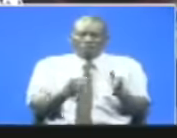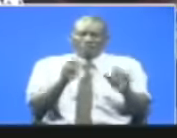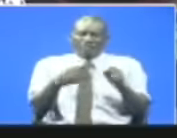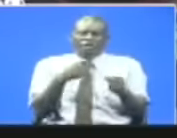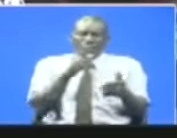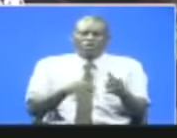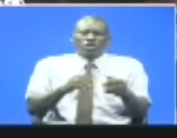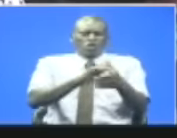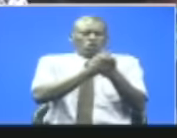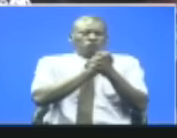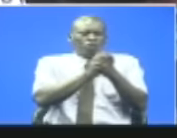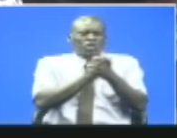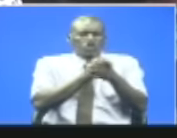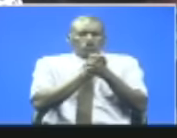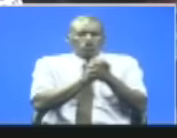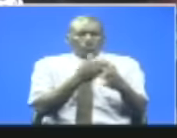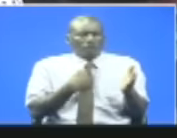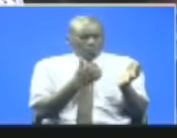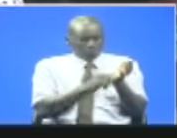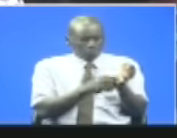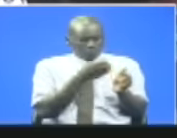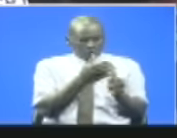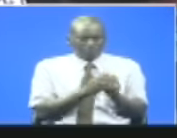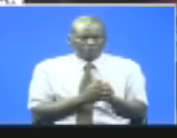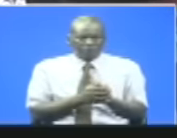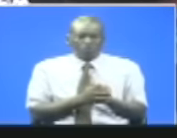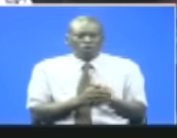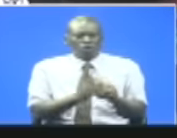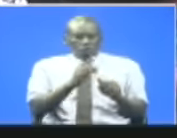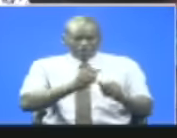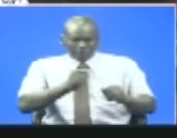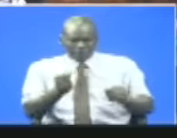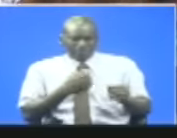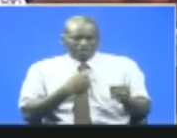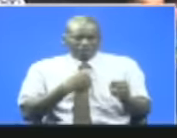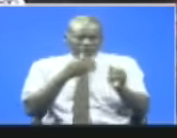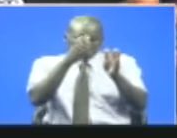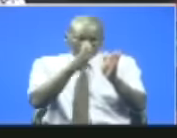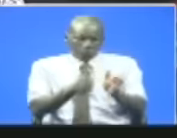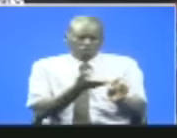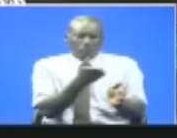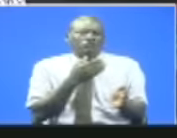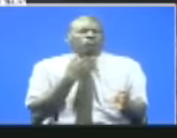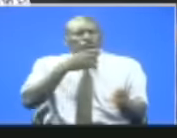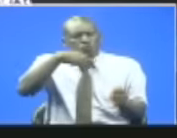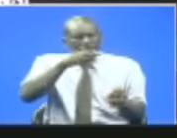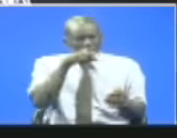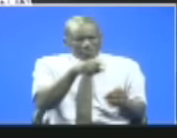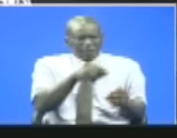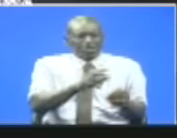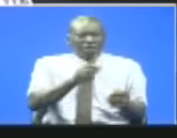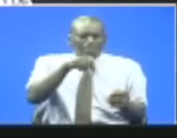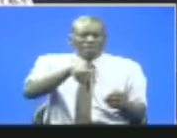that Jubilee have a problem. On the one hand, they have a candidate they will want to win this. That's Peter